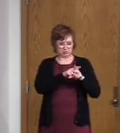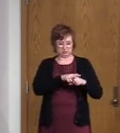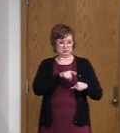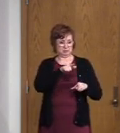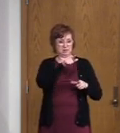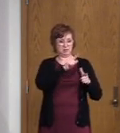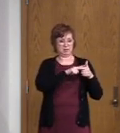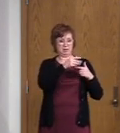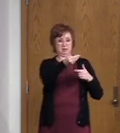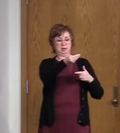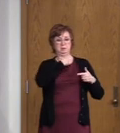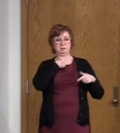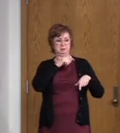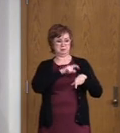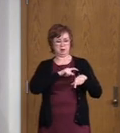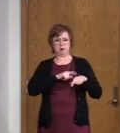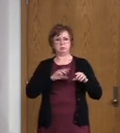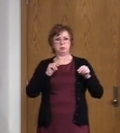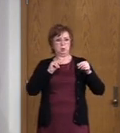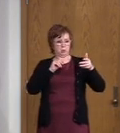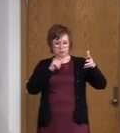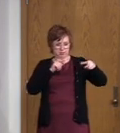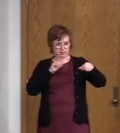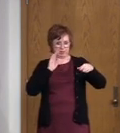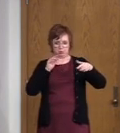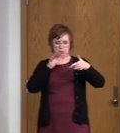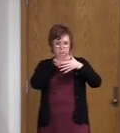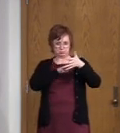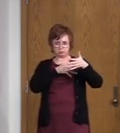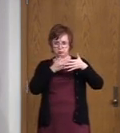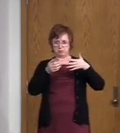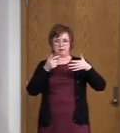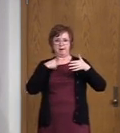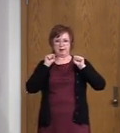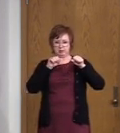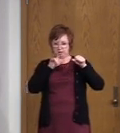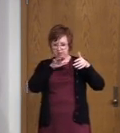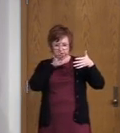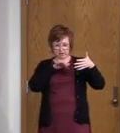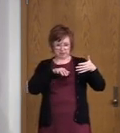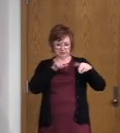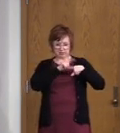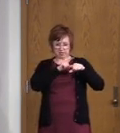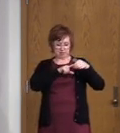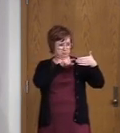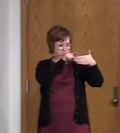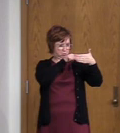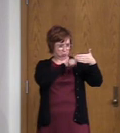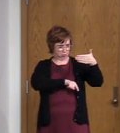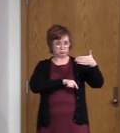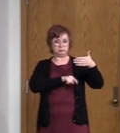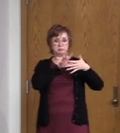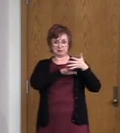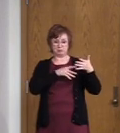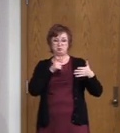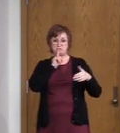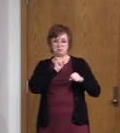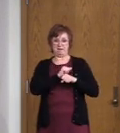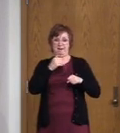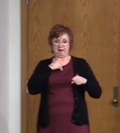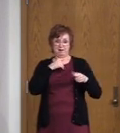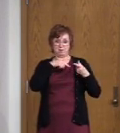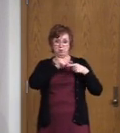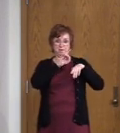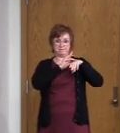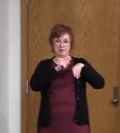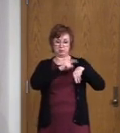when clinics are available, so they'll be able to look at a calendar that says this is when I can book an appointment and what's available. There will also be a toll-free telephone